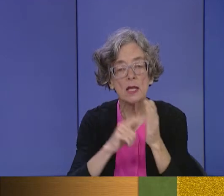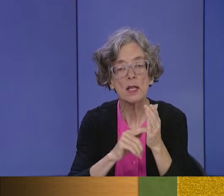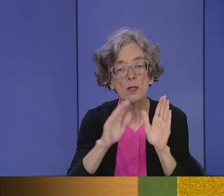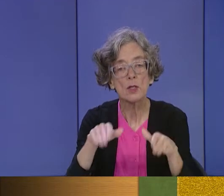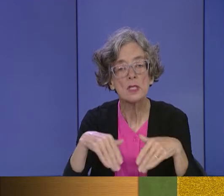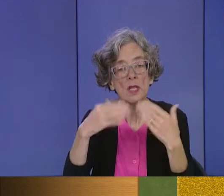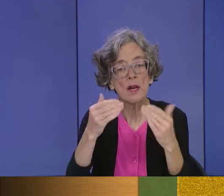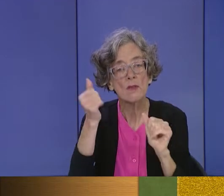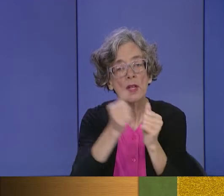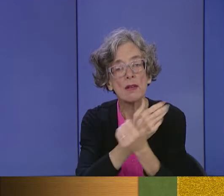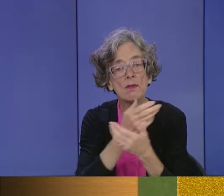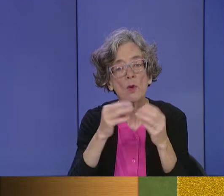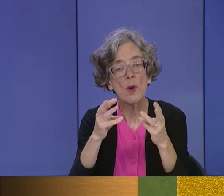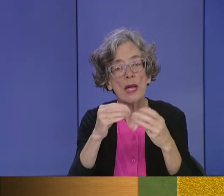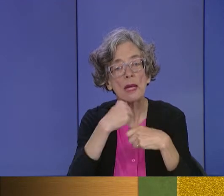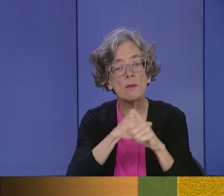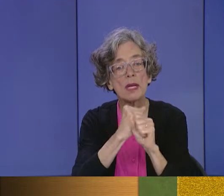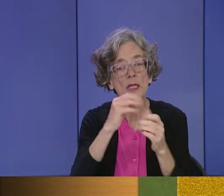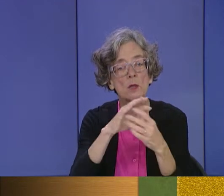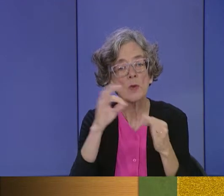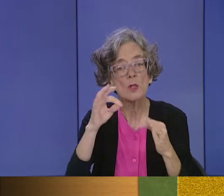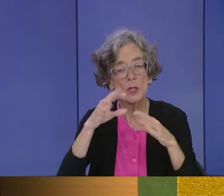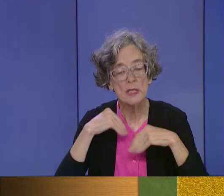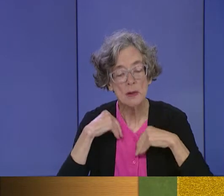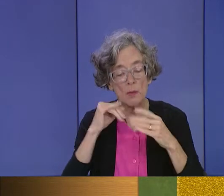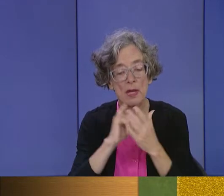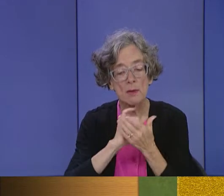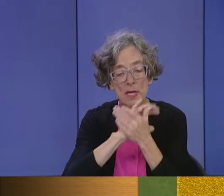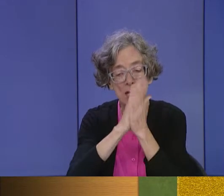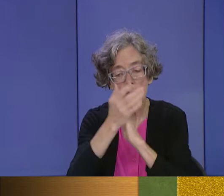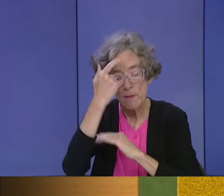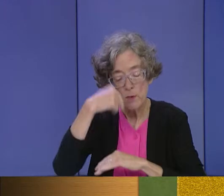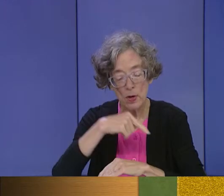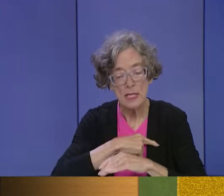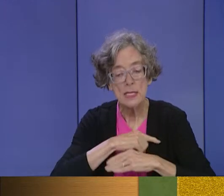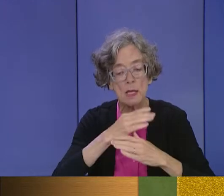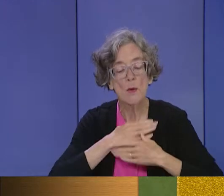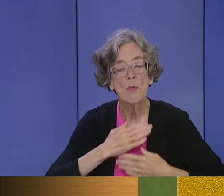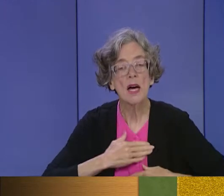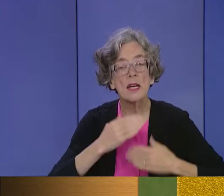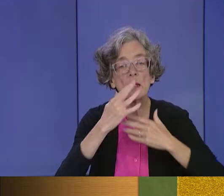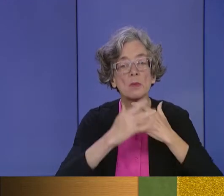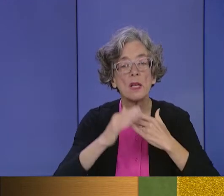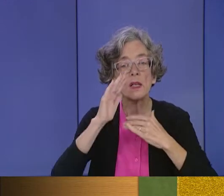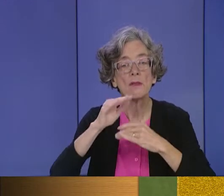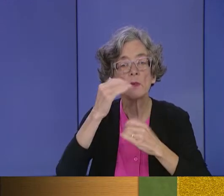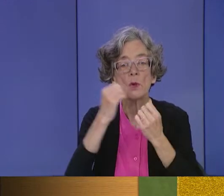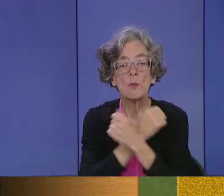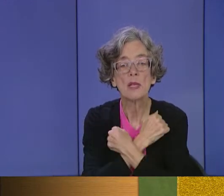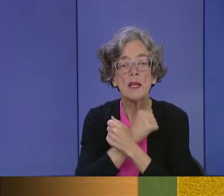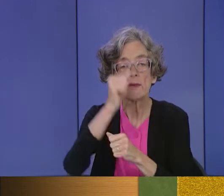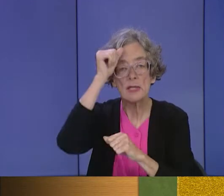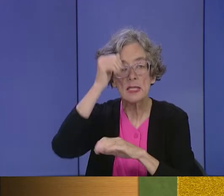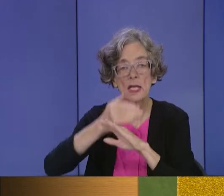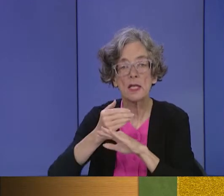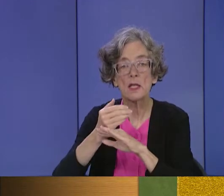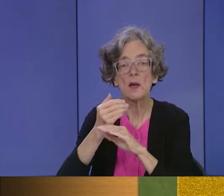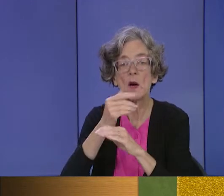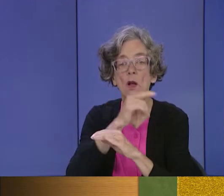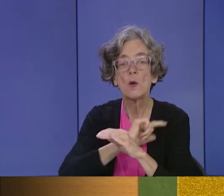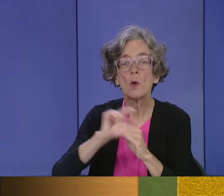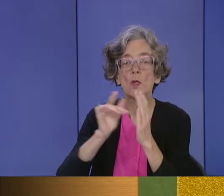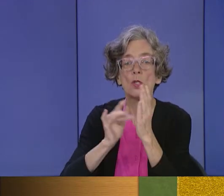respect. Make it spiritual and acceptable, so that it may become for us the body and blood of your most beloved Son, our Lord Jesus